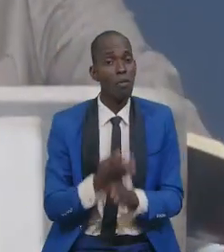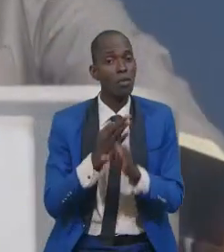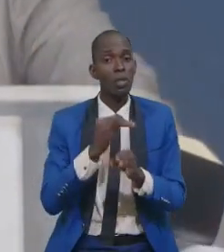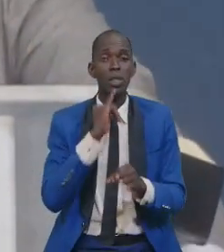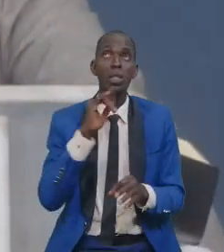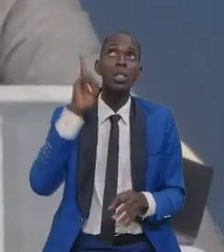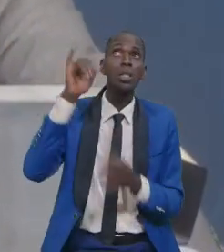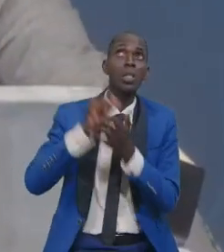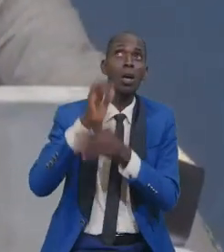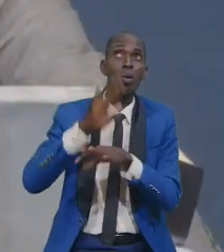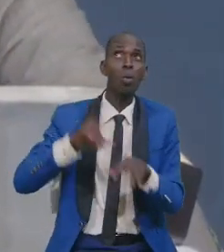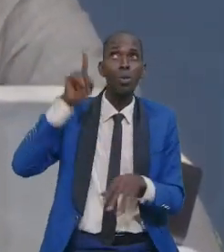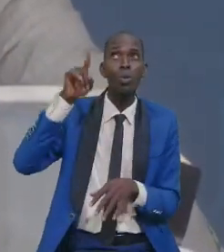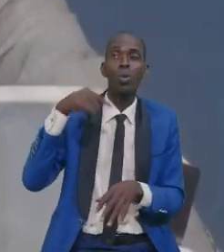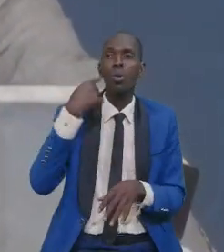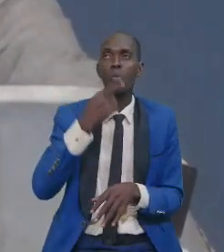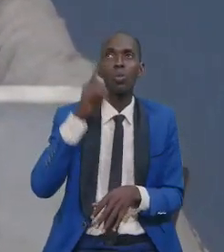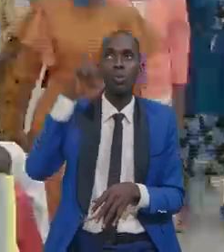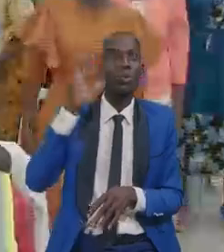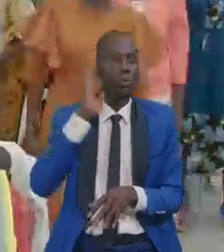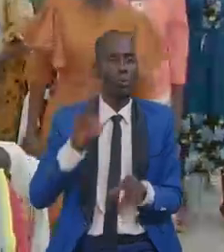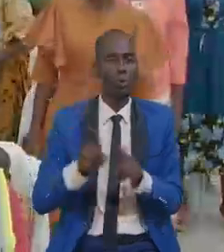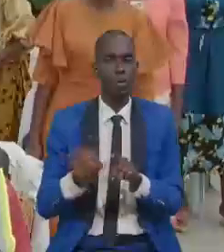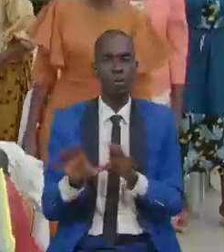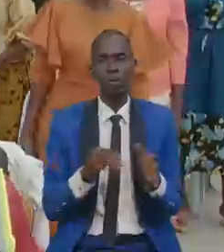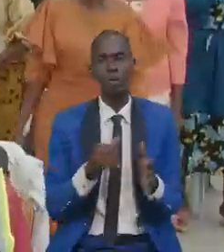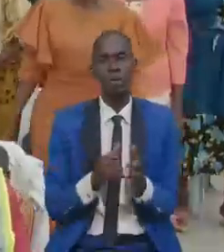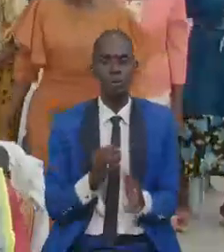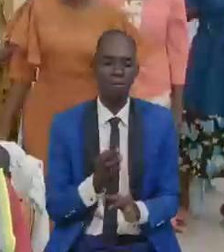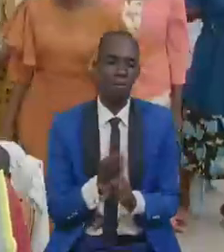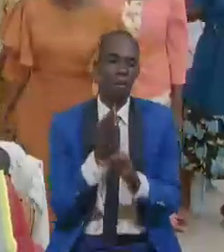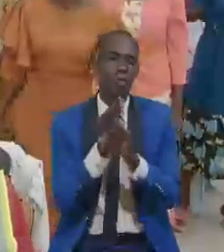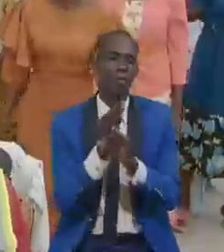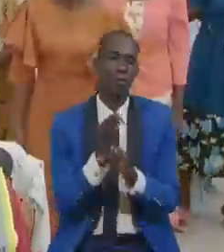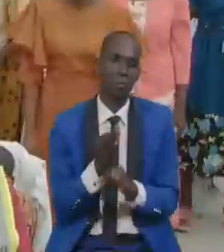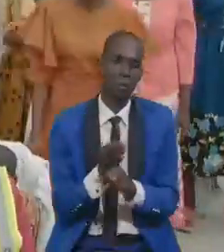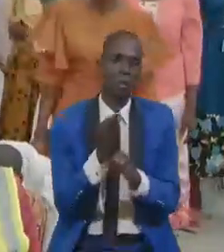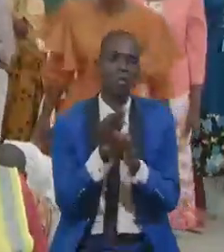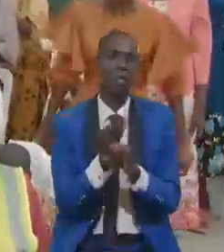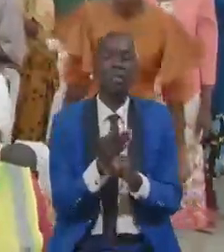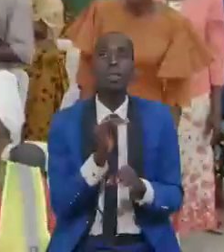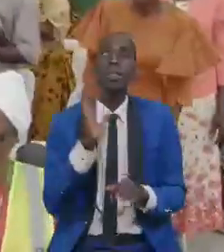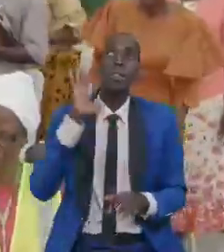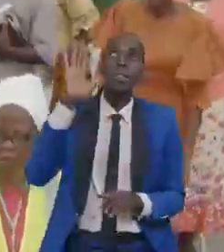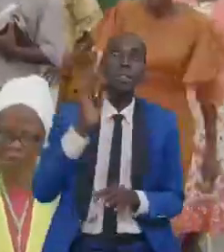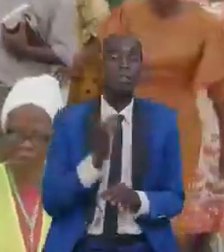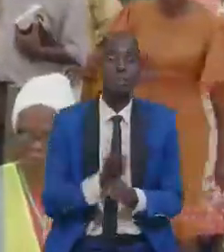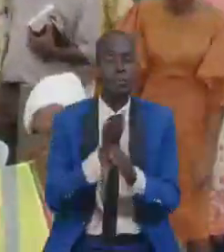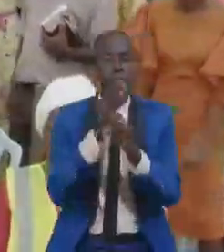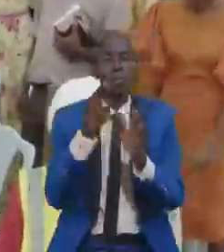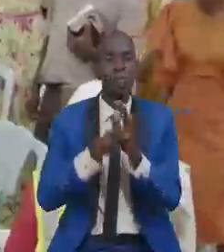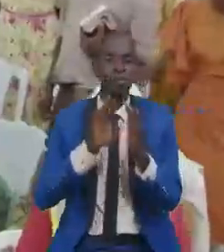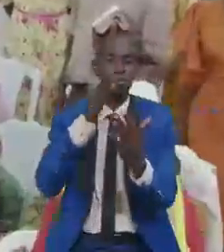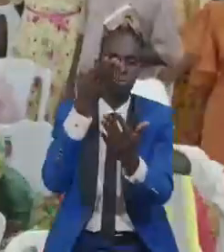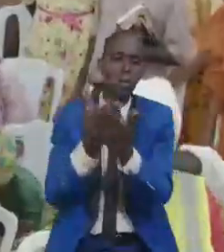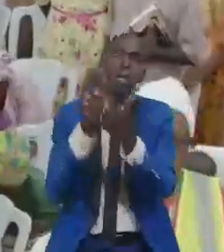who also will do it. Faithful. Faithful, faithful is faithfulness reaches unto heaven,